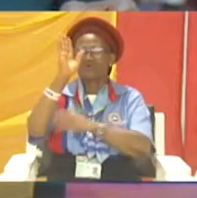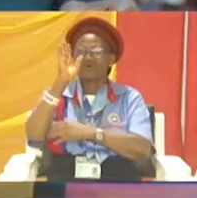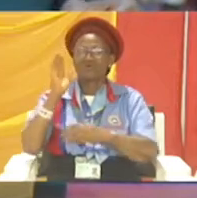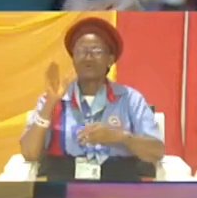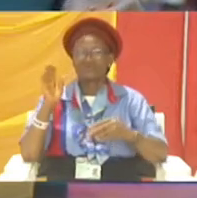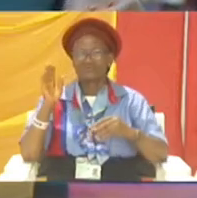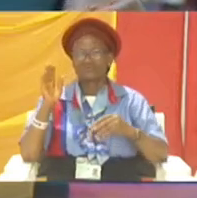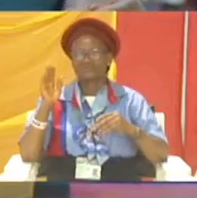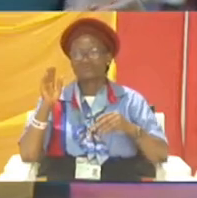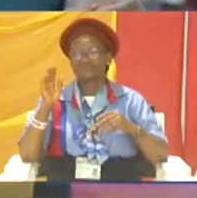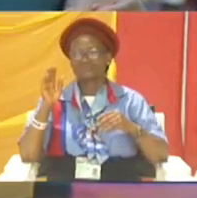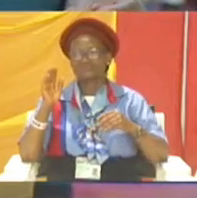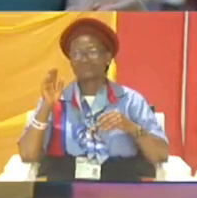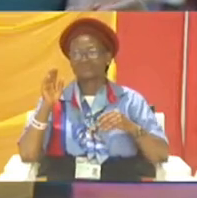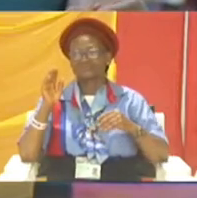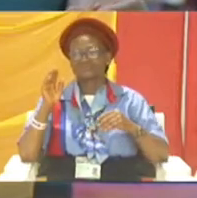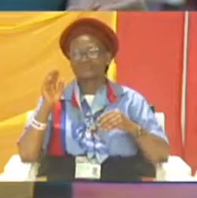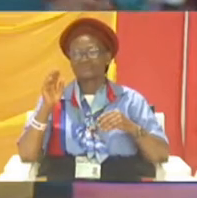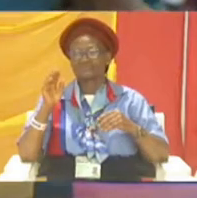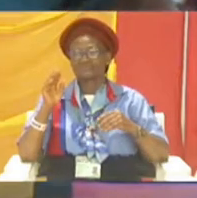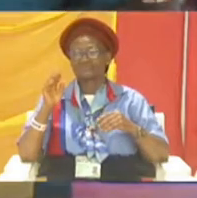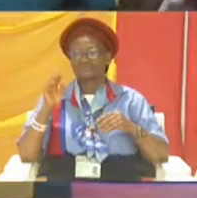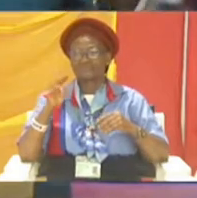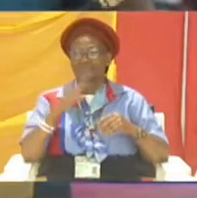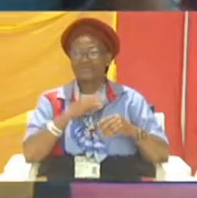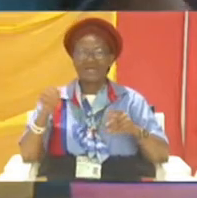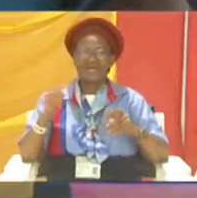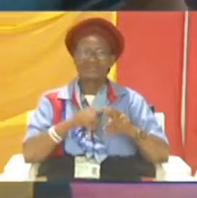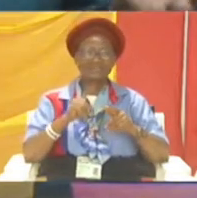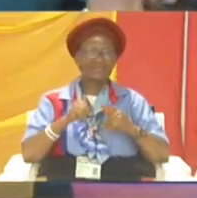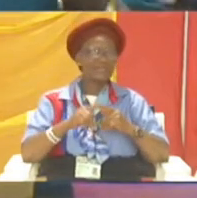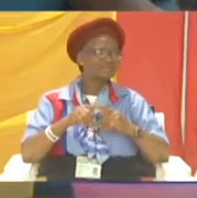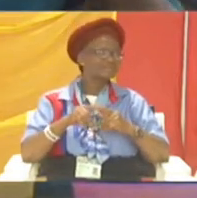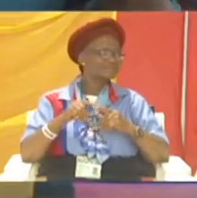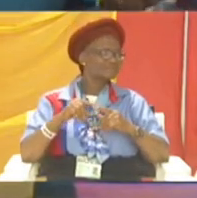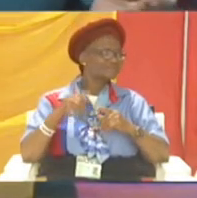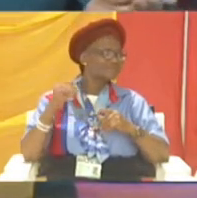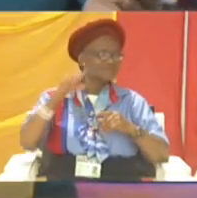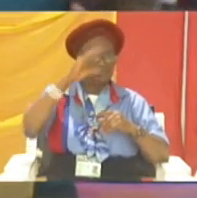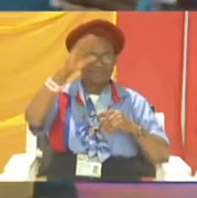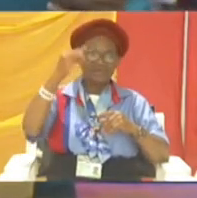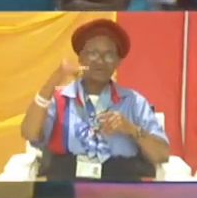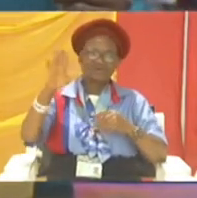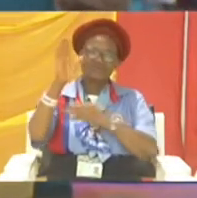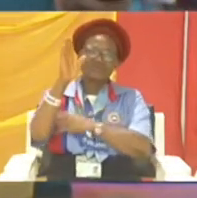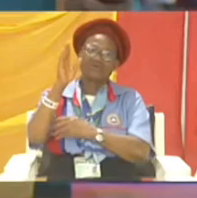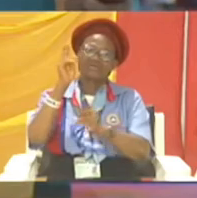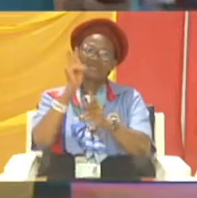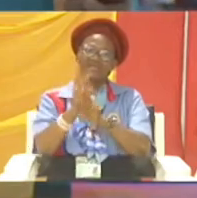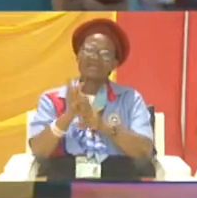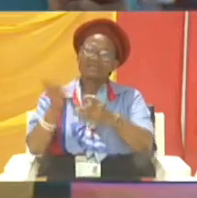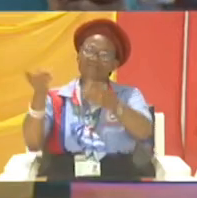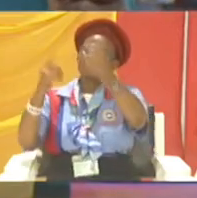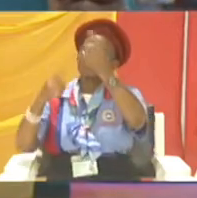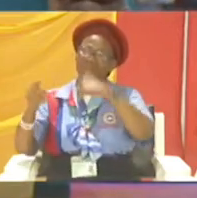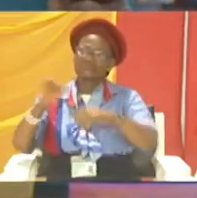And then the man of God came coming.